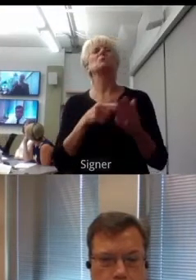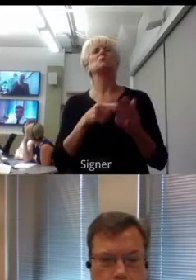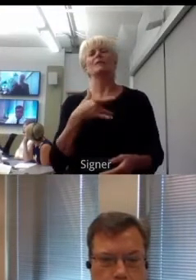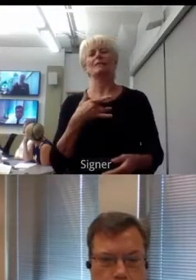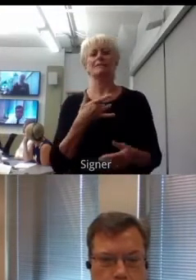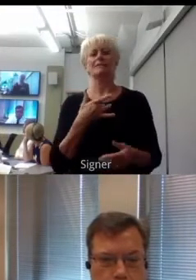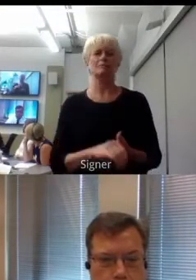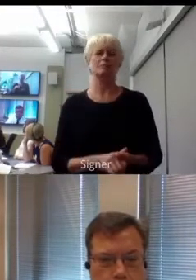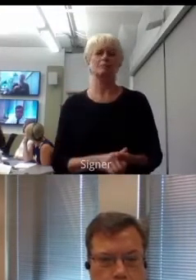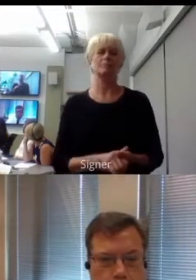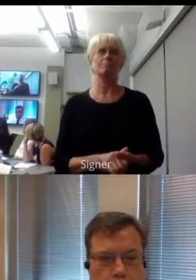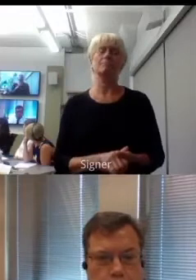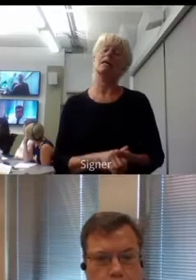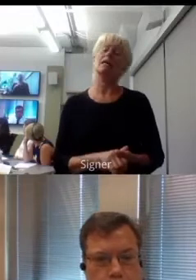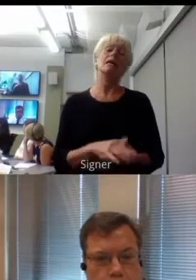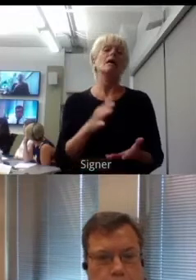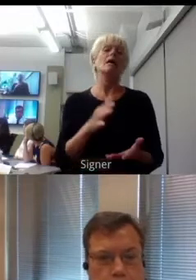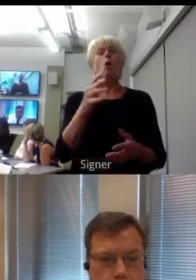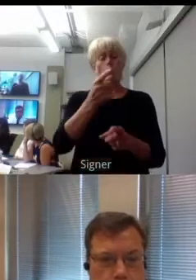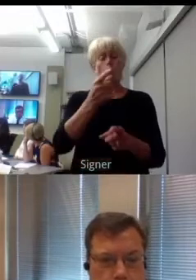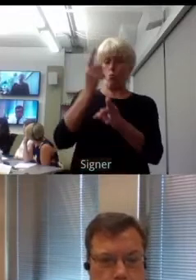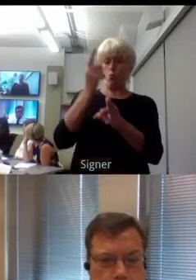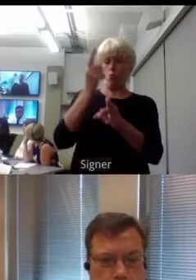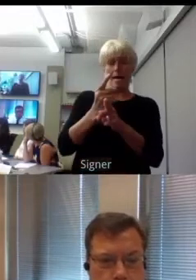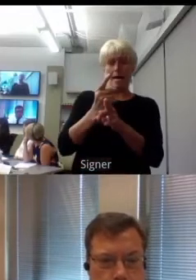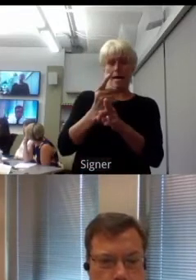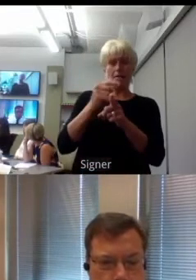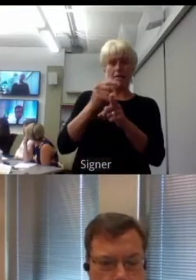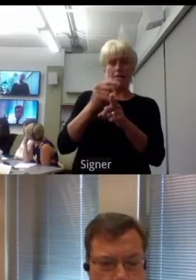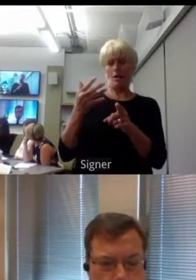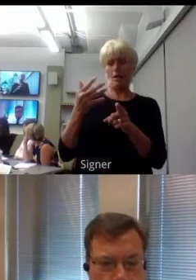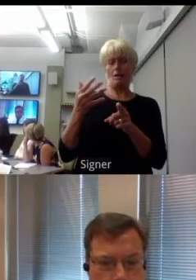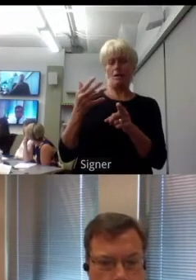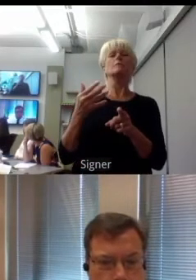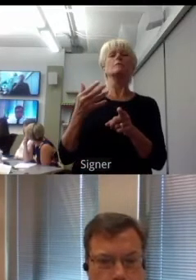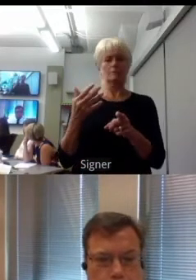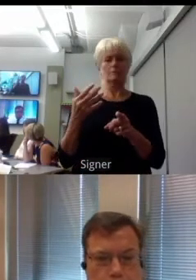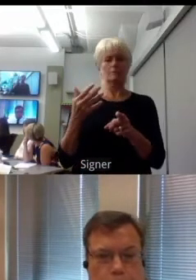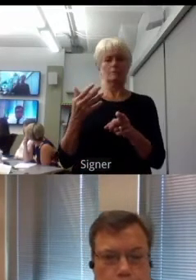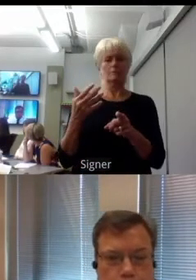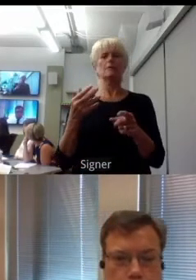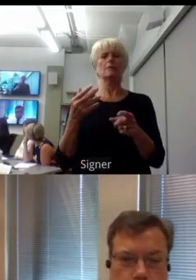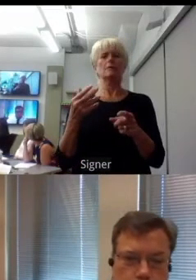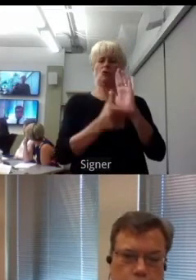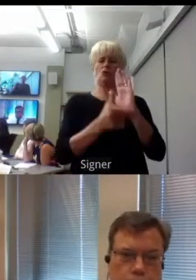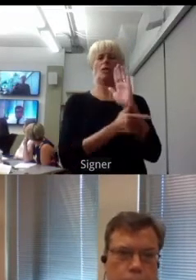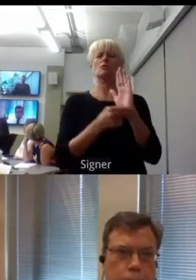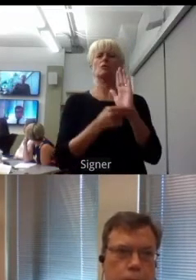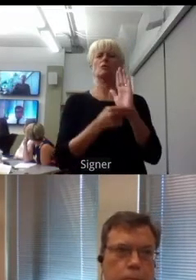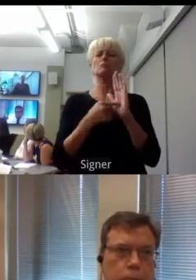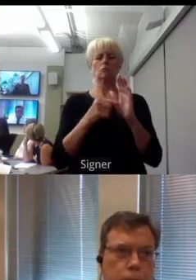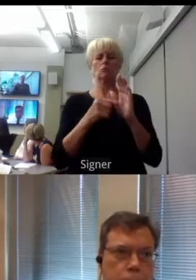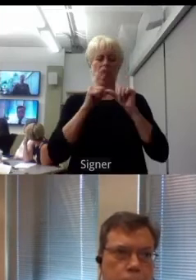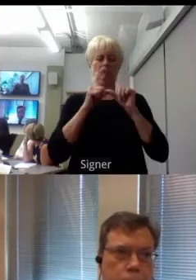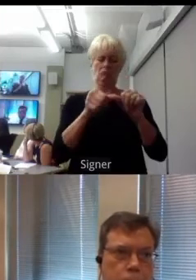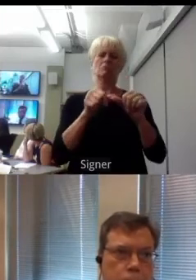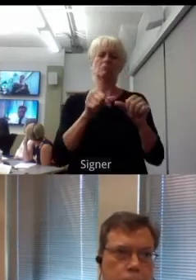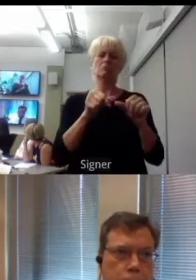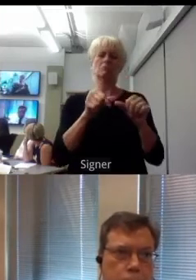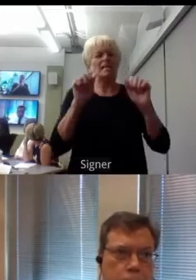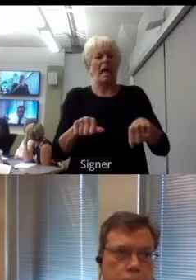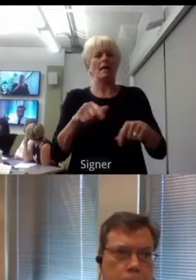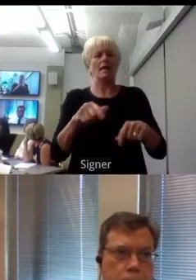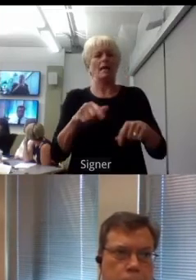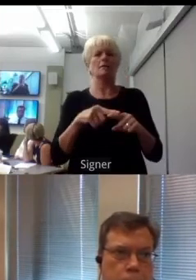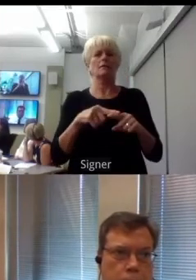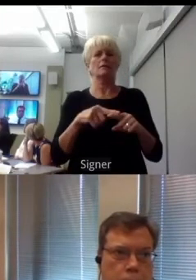is I think that we produced legislation that is durable. Remains to be seen. The change in government is new in Manitoba,